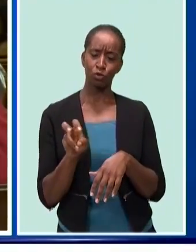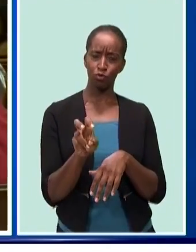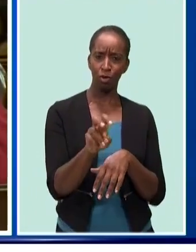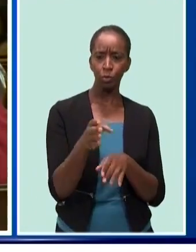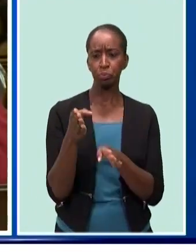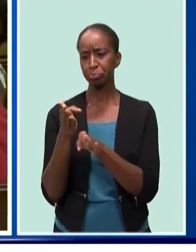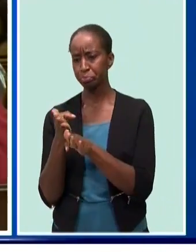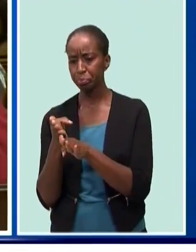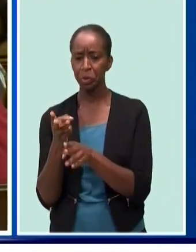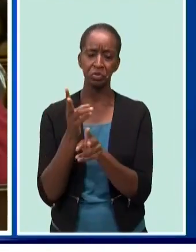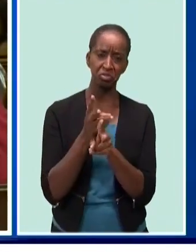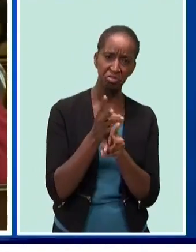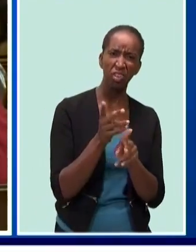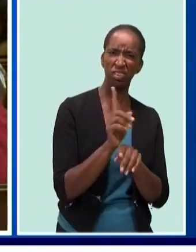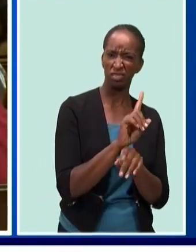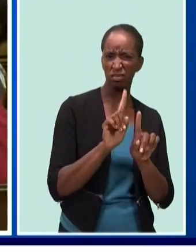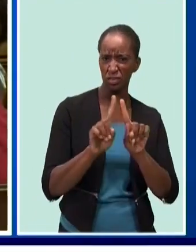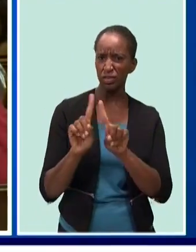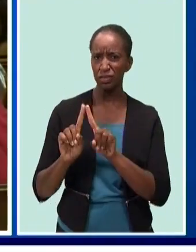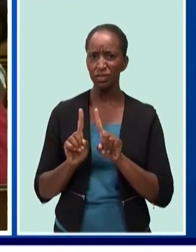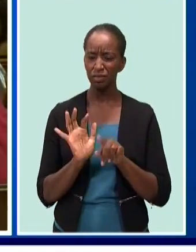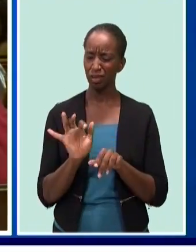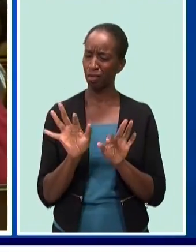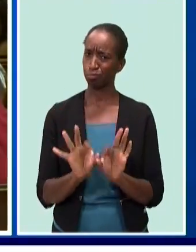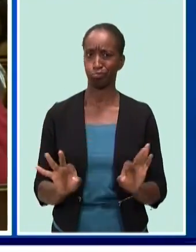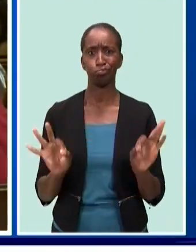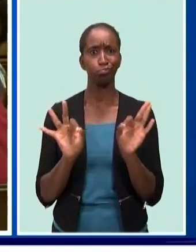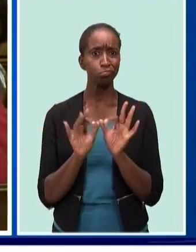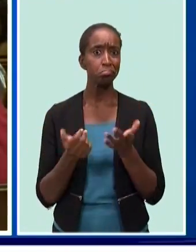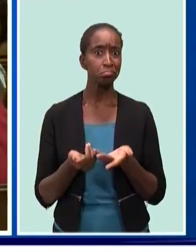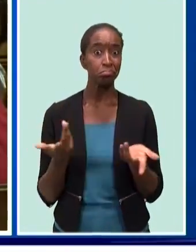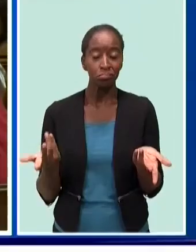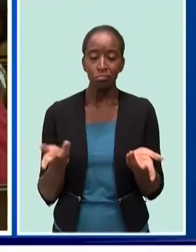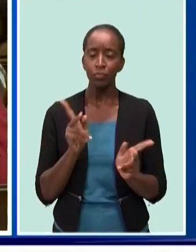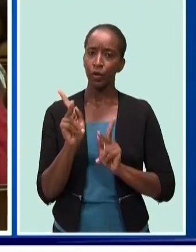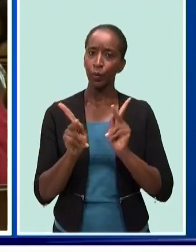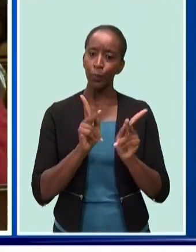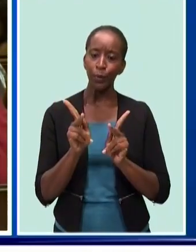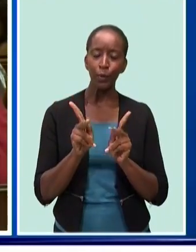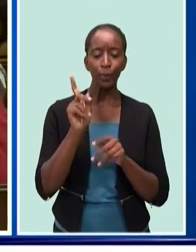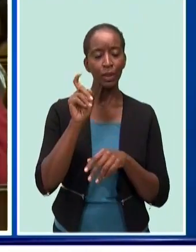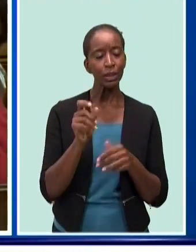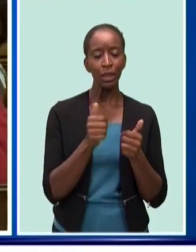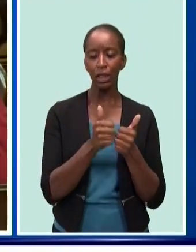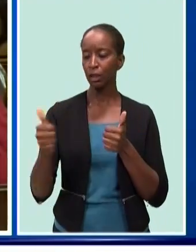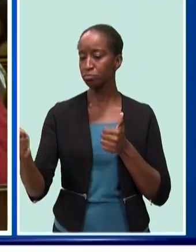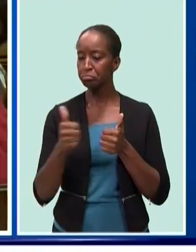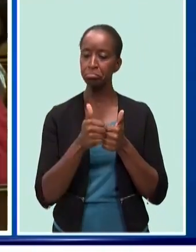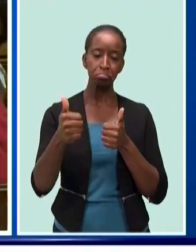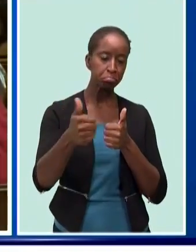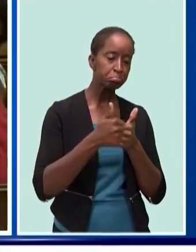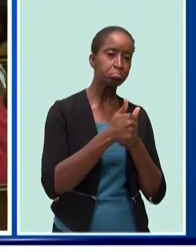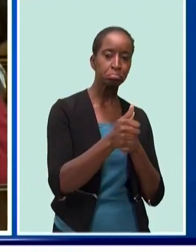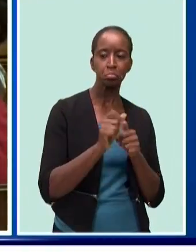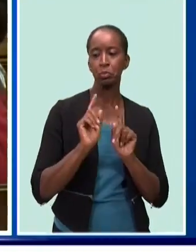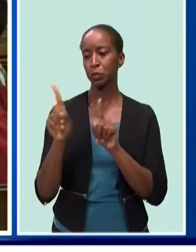ours because it caters to movement of persons for various